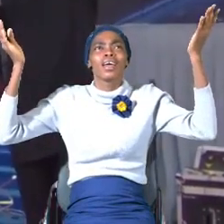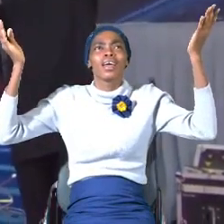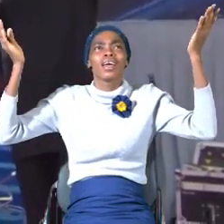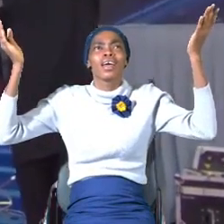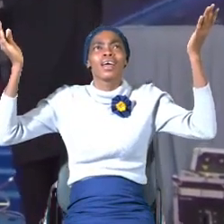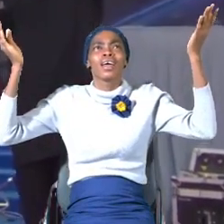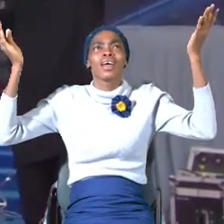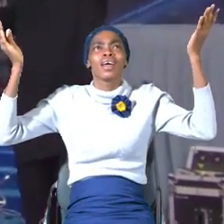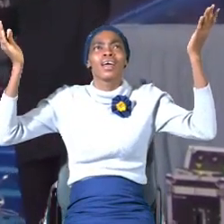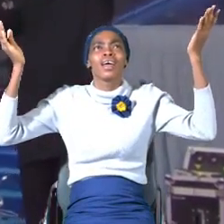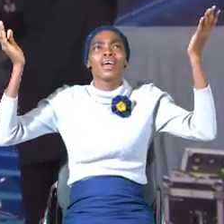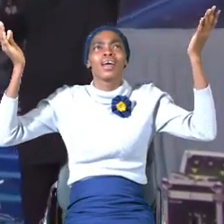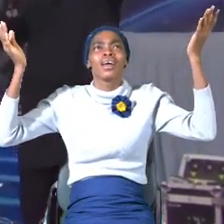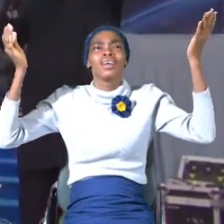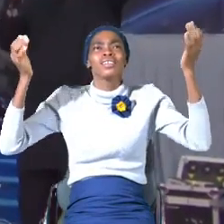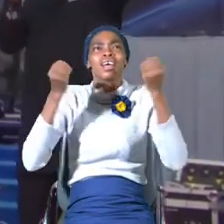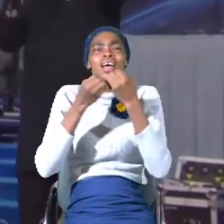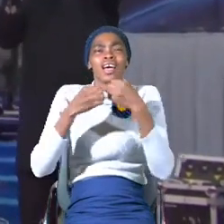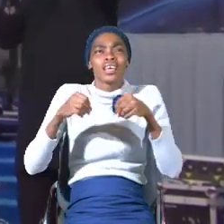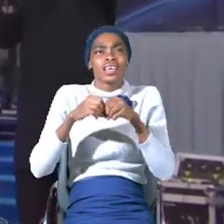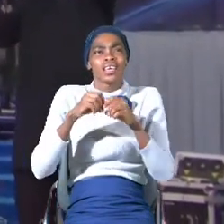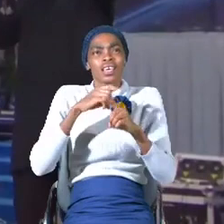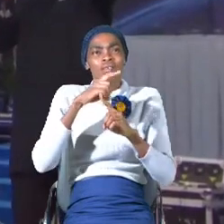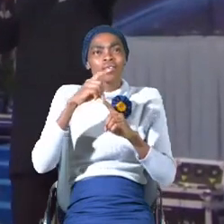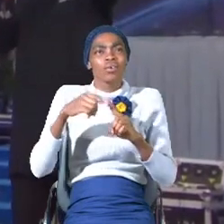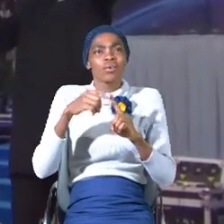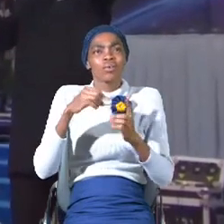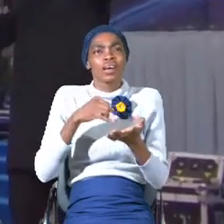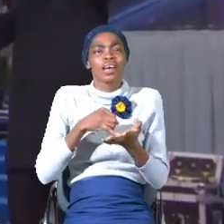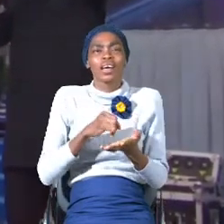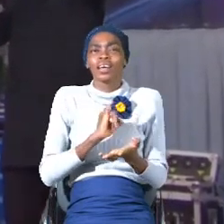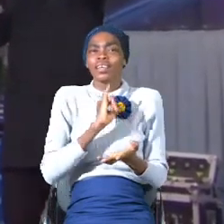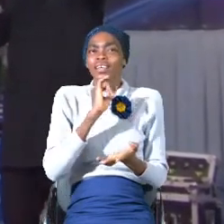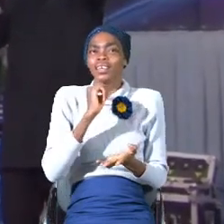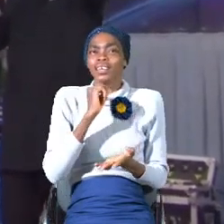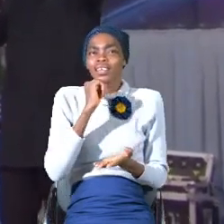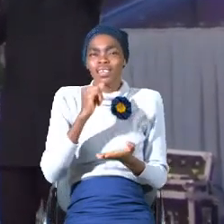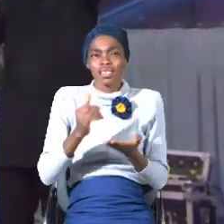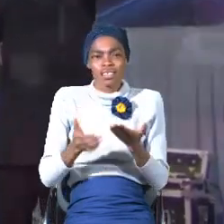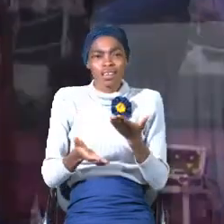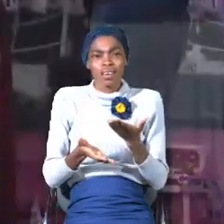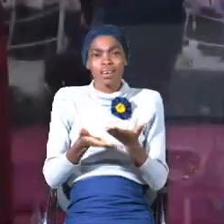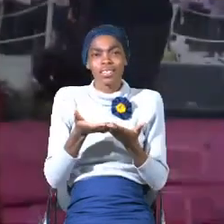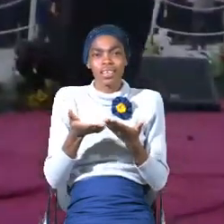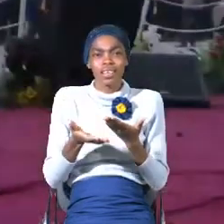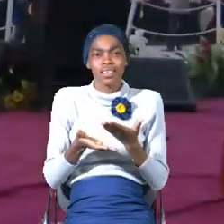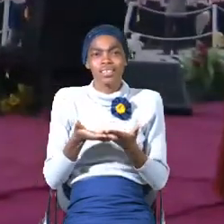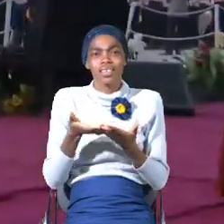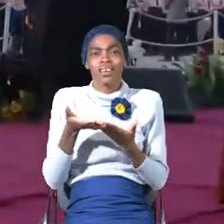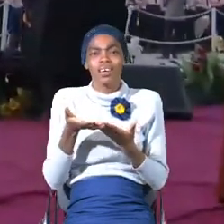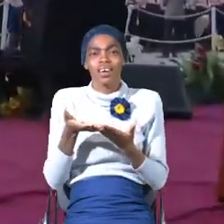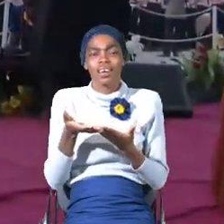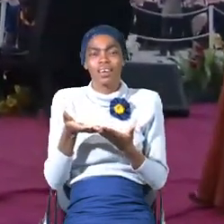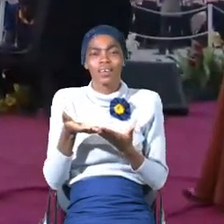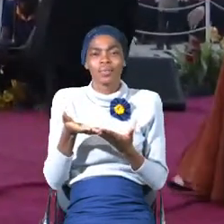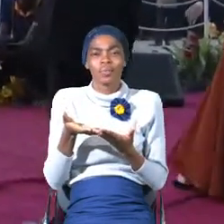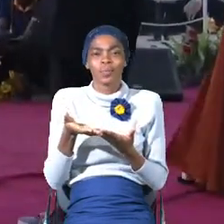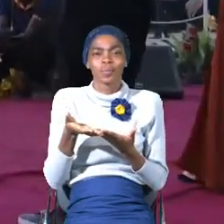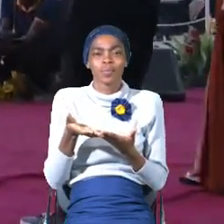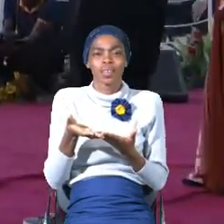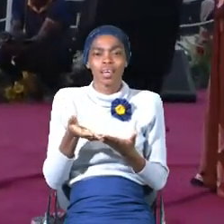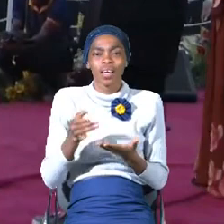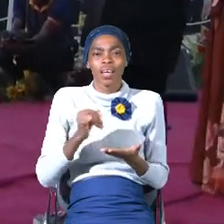Even when it isn't easy, even when it isn't easy, I'll